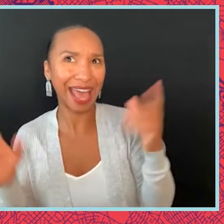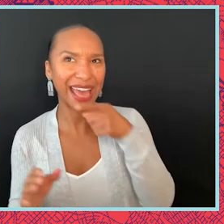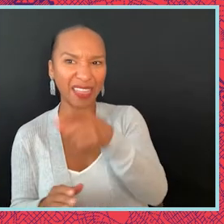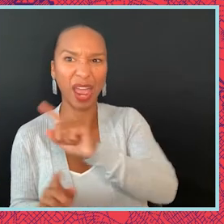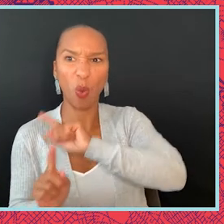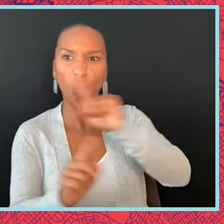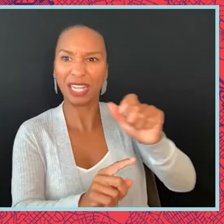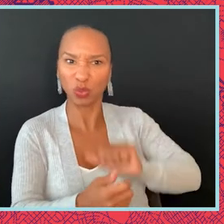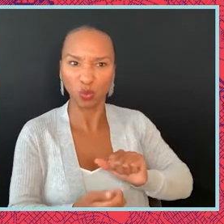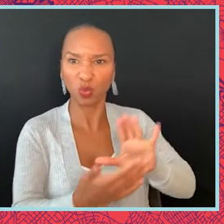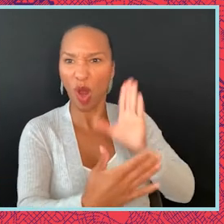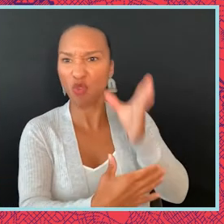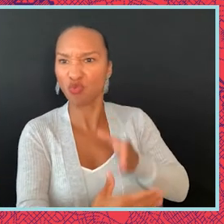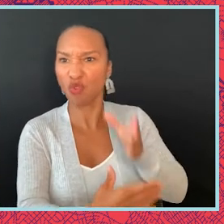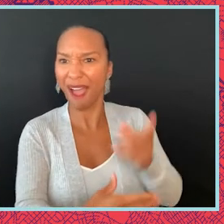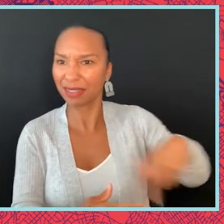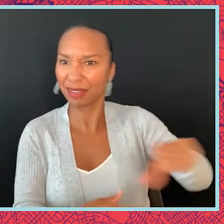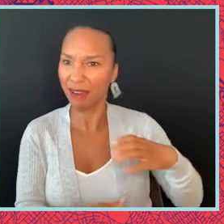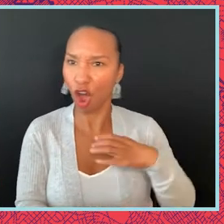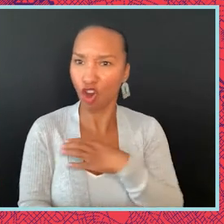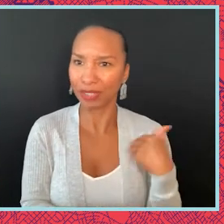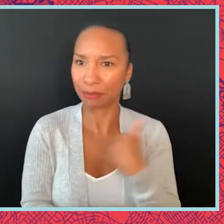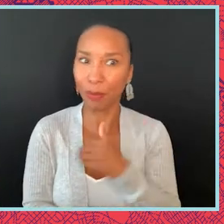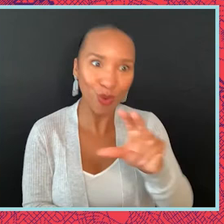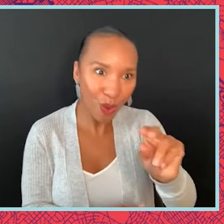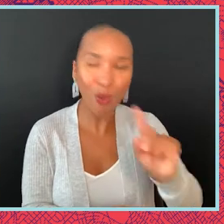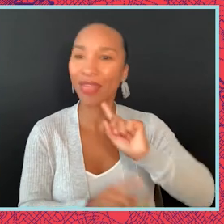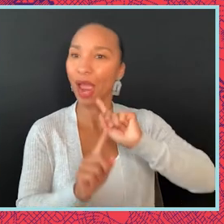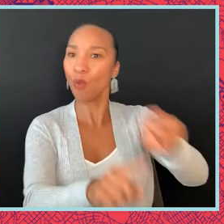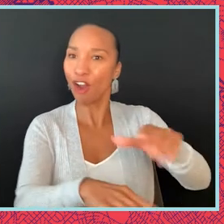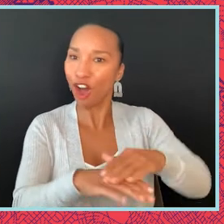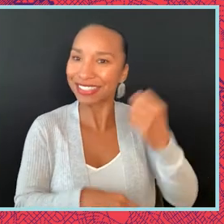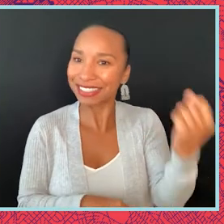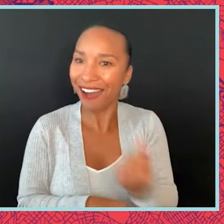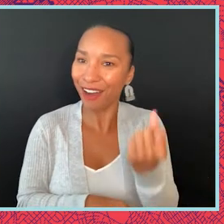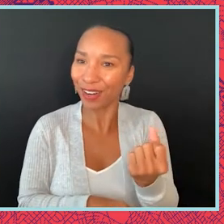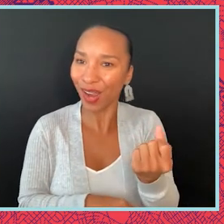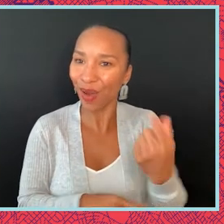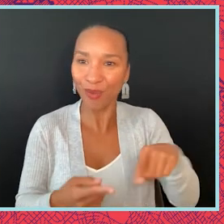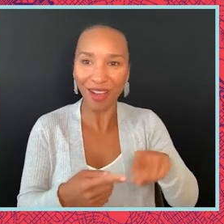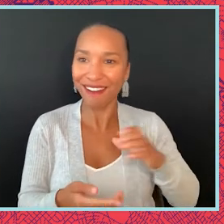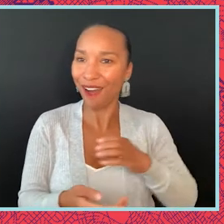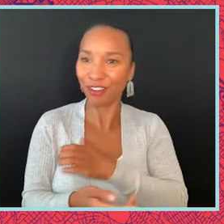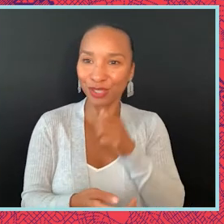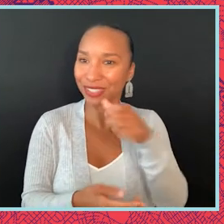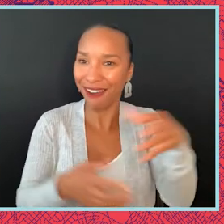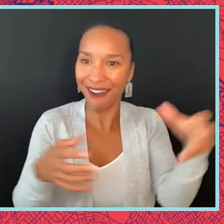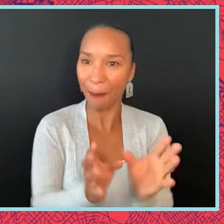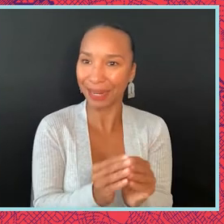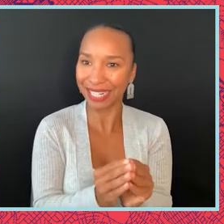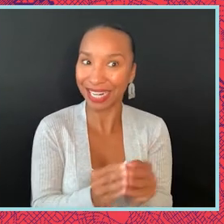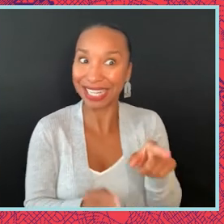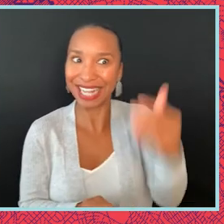go and harass the members of the Continental Congress. They didn't. They went there on a Saturday when they knew the Continental Congress was not meeting, because they